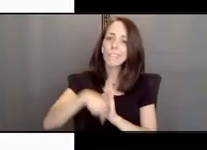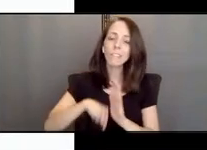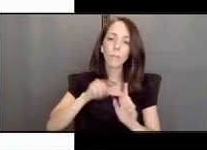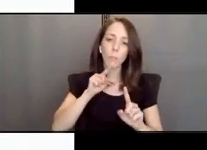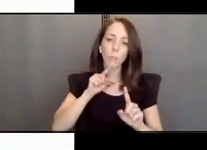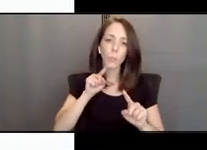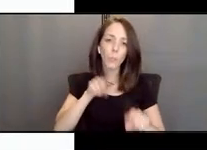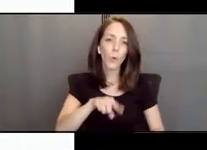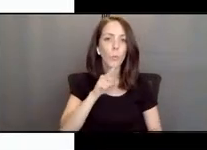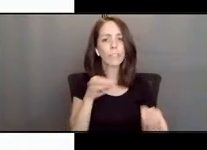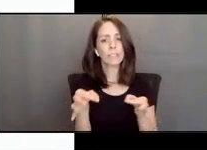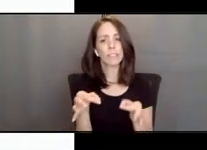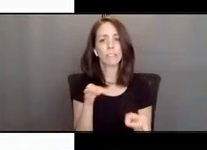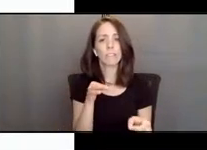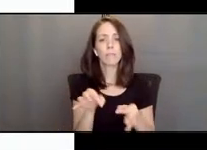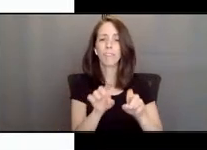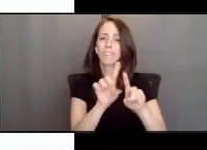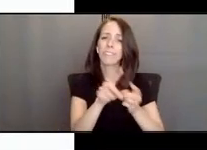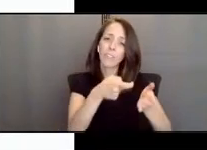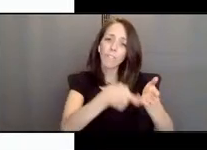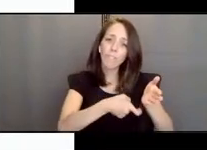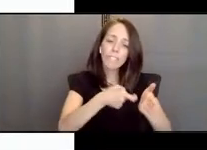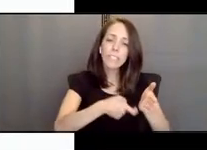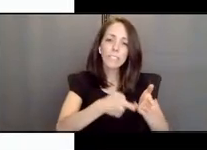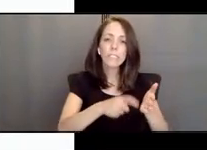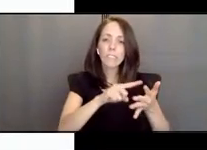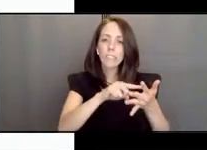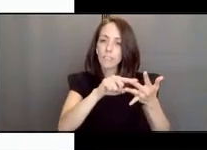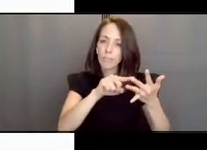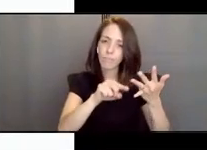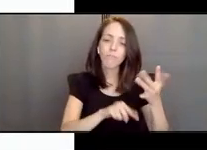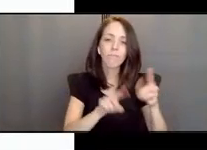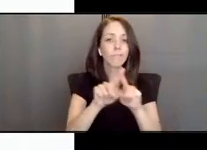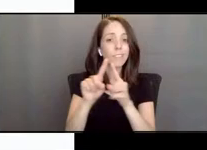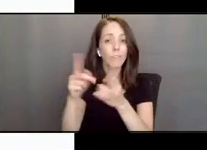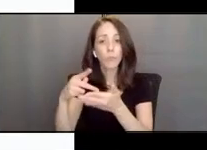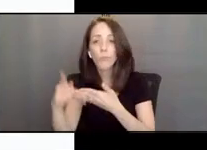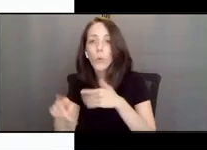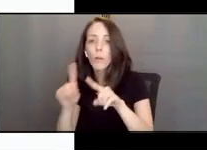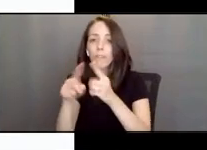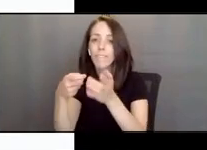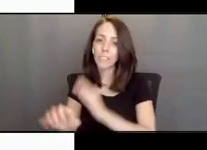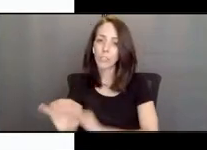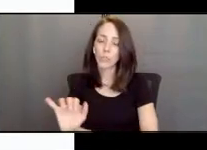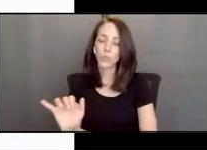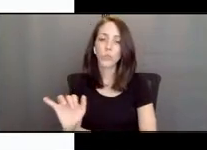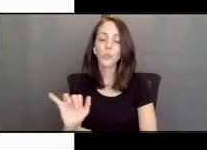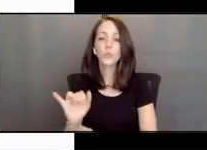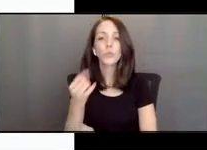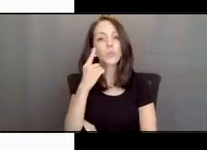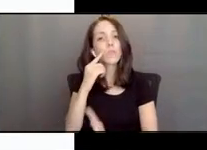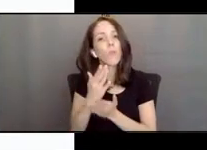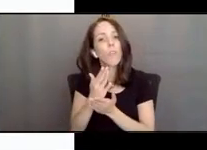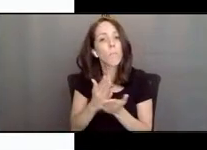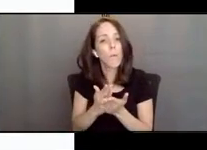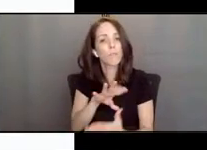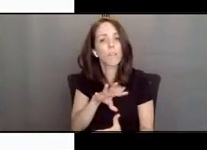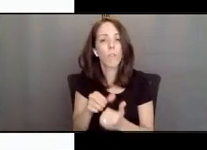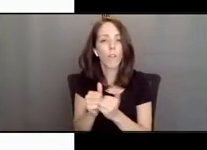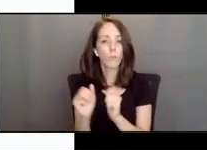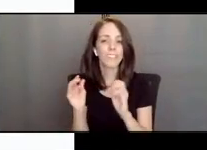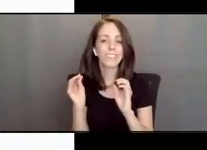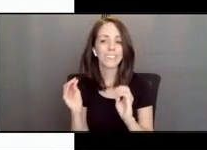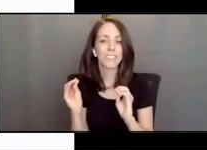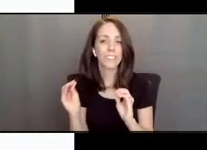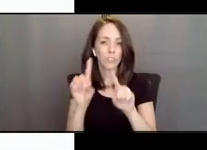about different fees and so forth, and different programs have different fees for the components that go into teaching that are different